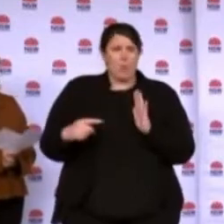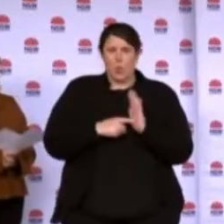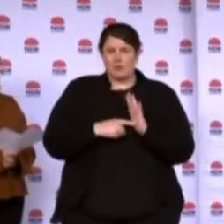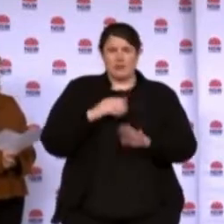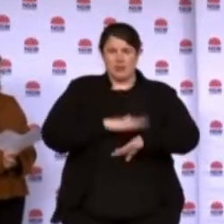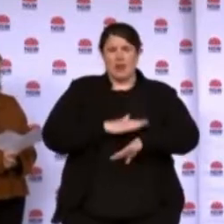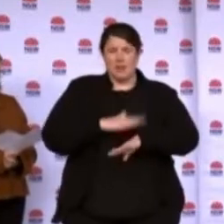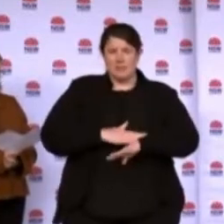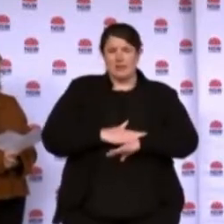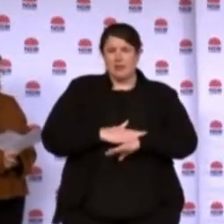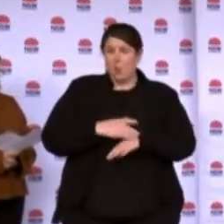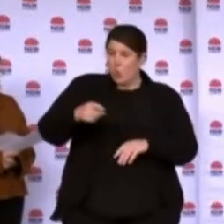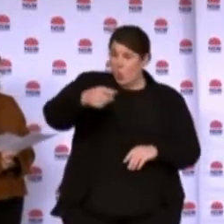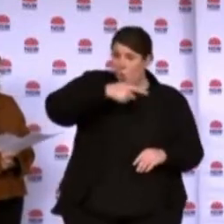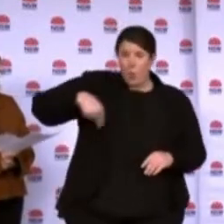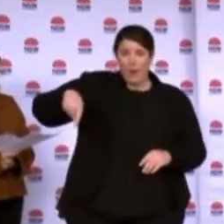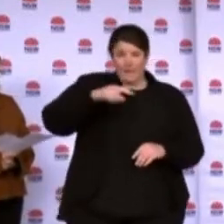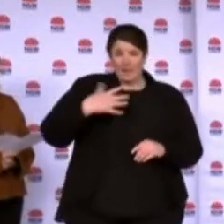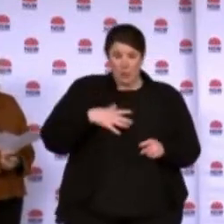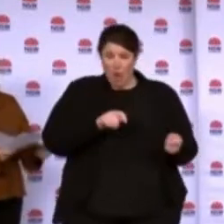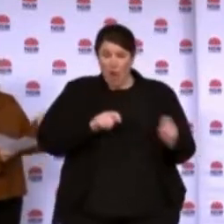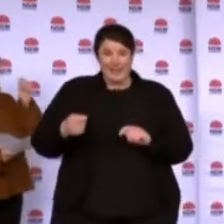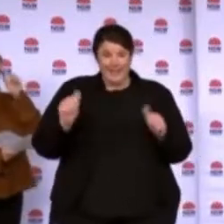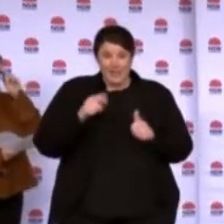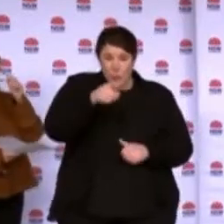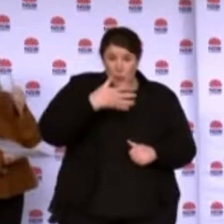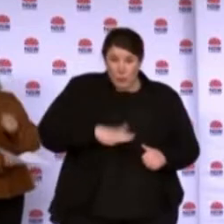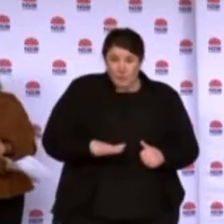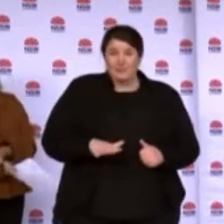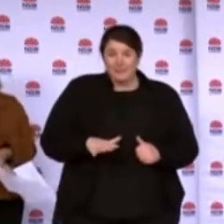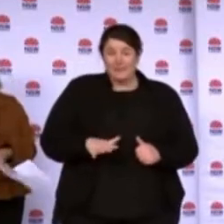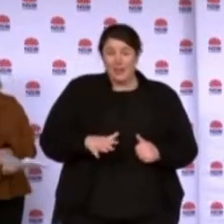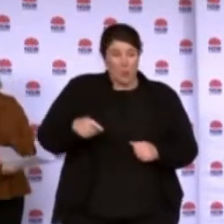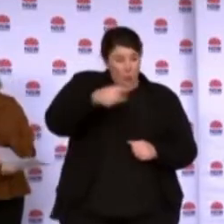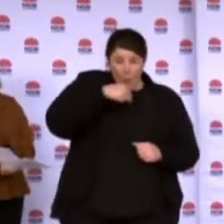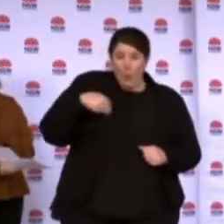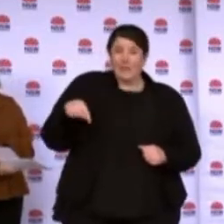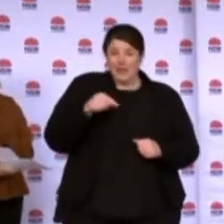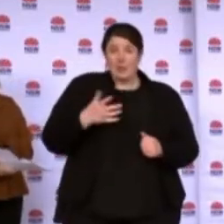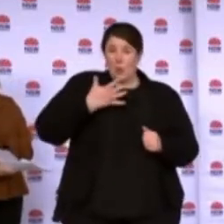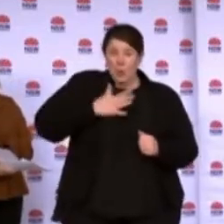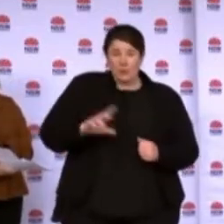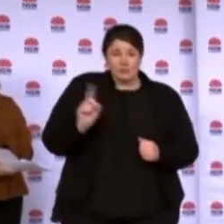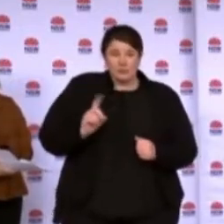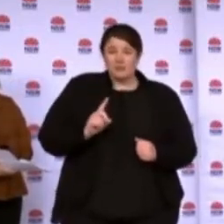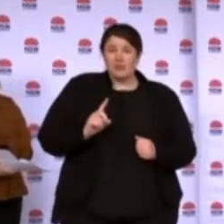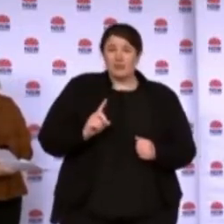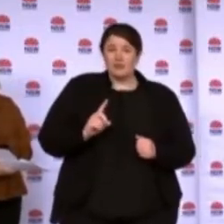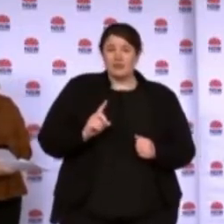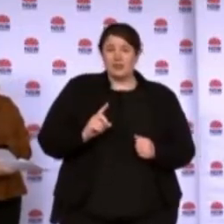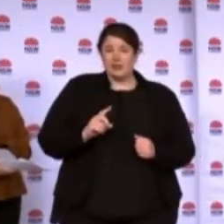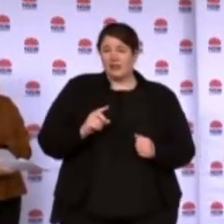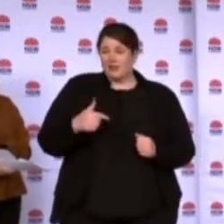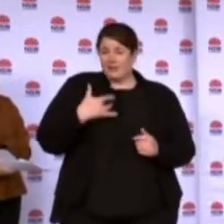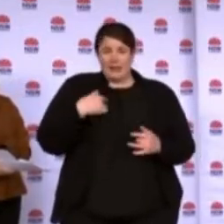this disease. All of us want to get out of this lockdown as soon as we can. All of us want to reduce the stress